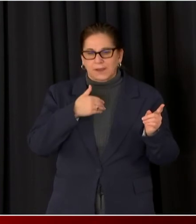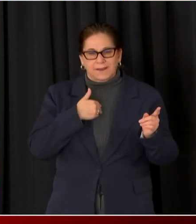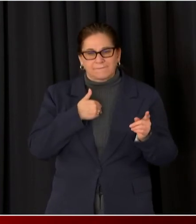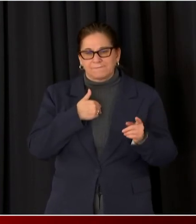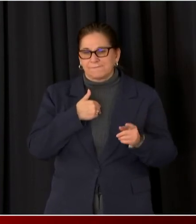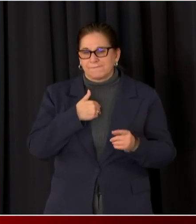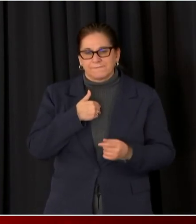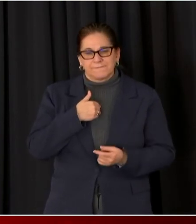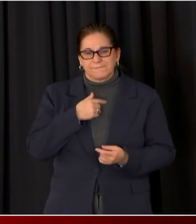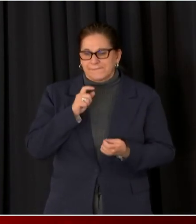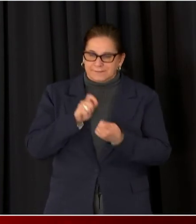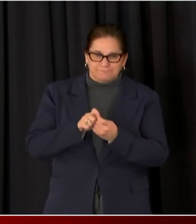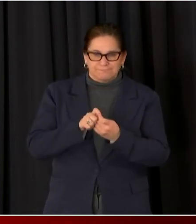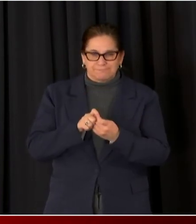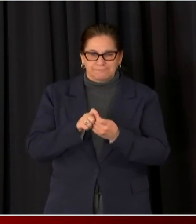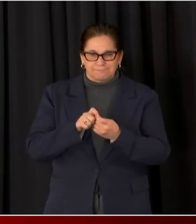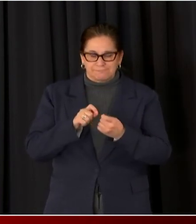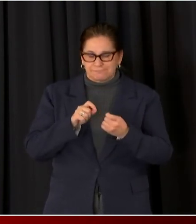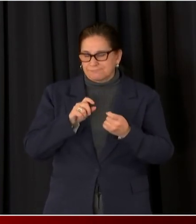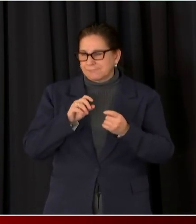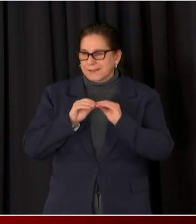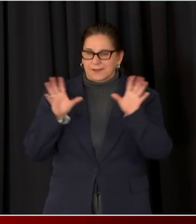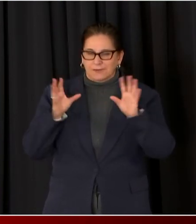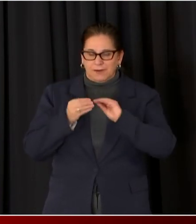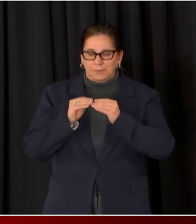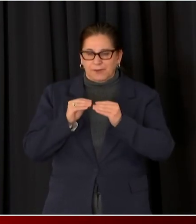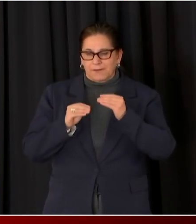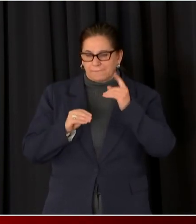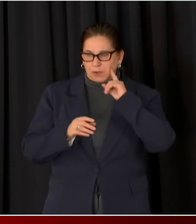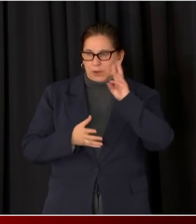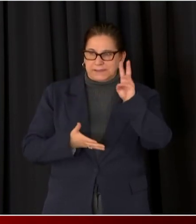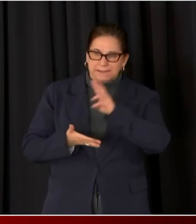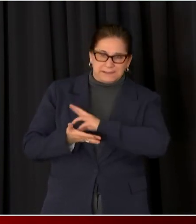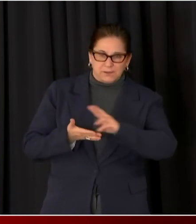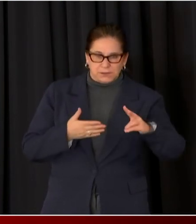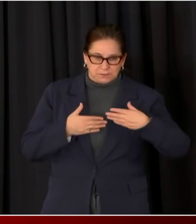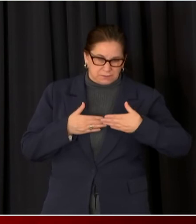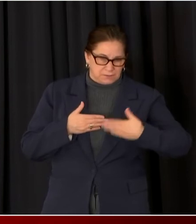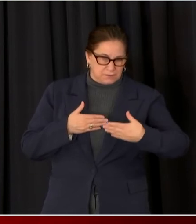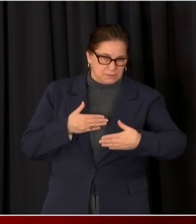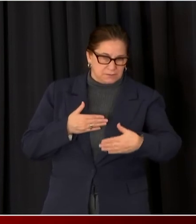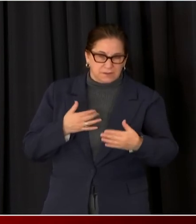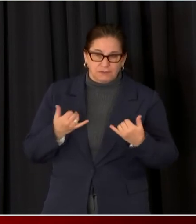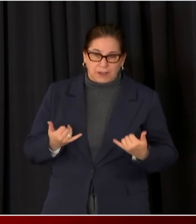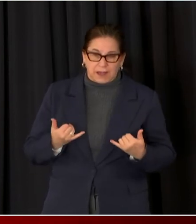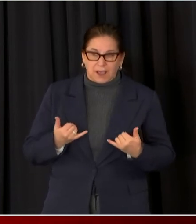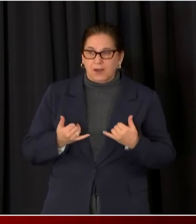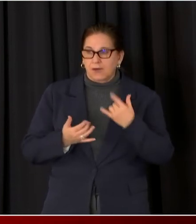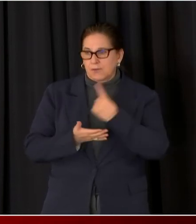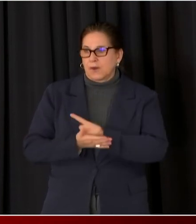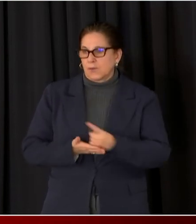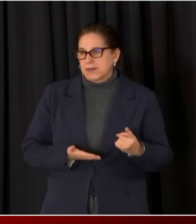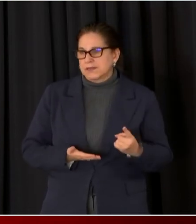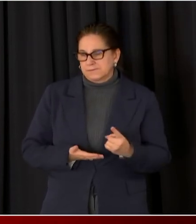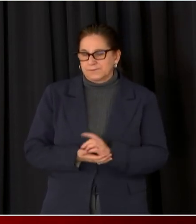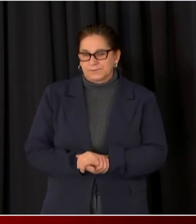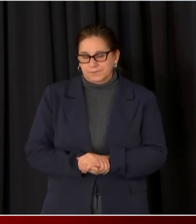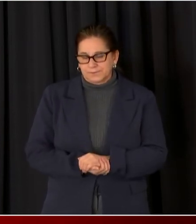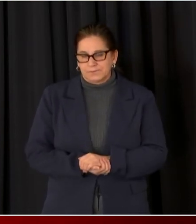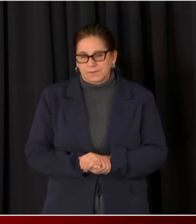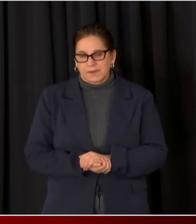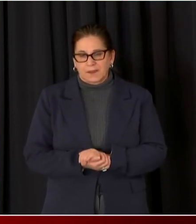programmed into the system. And so if you were only get to 6,000 a week, I mean, we can do the math there. It